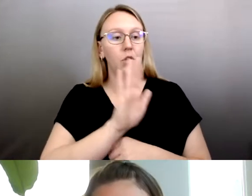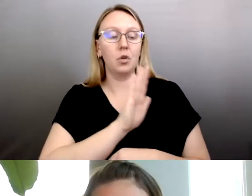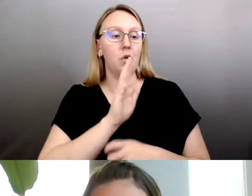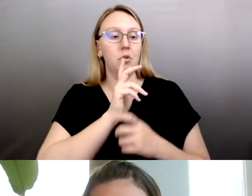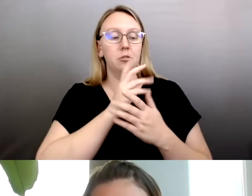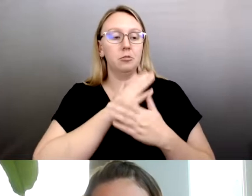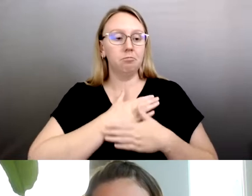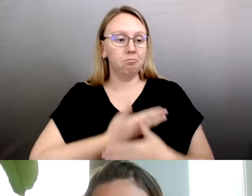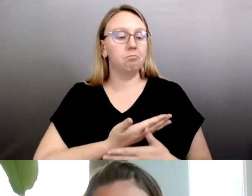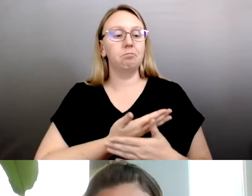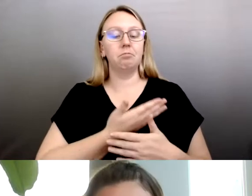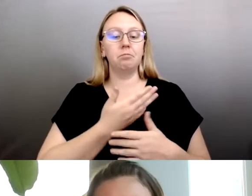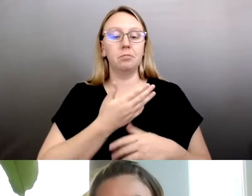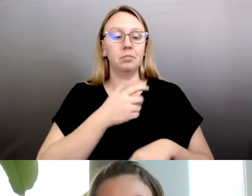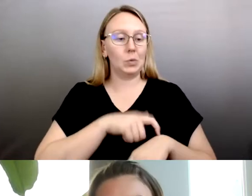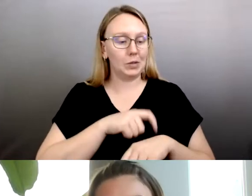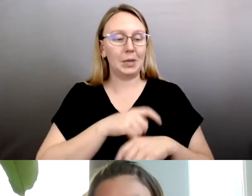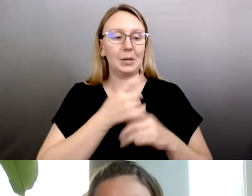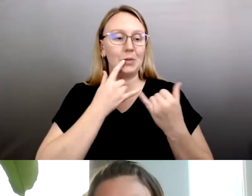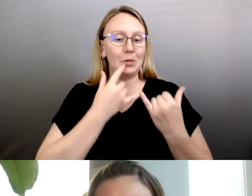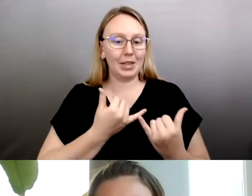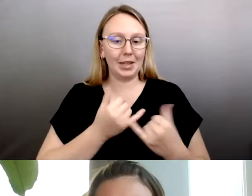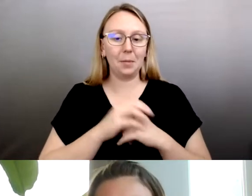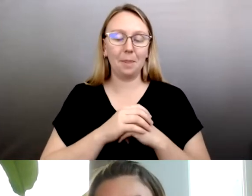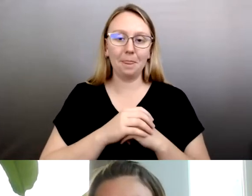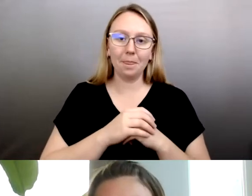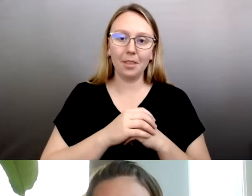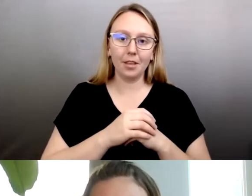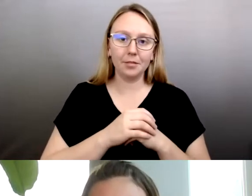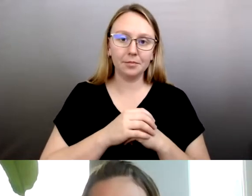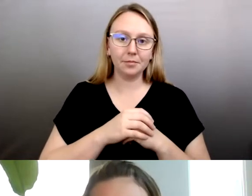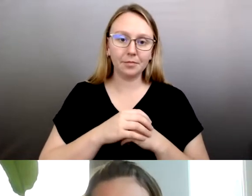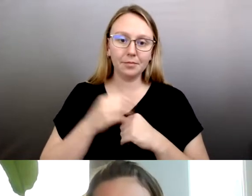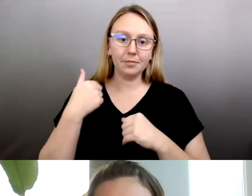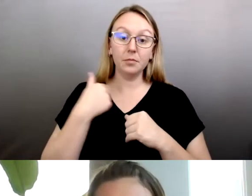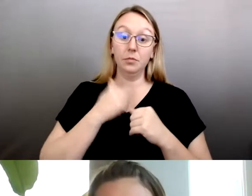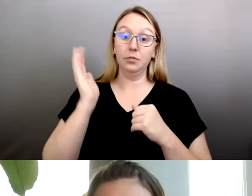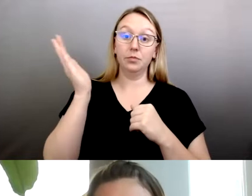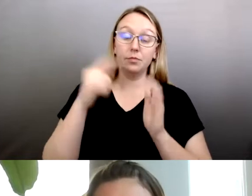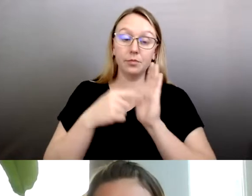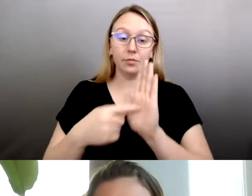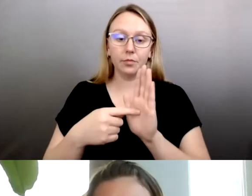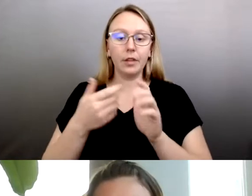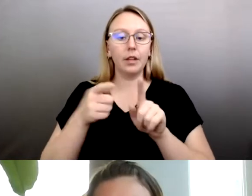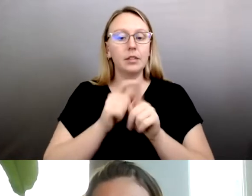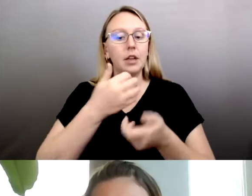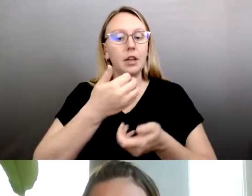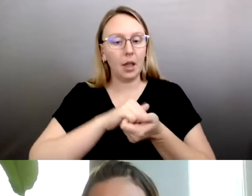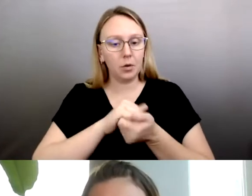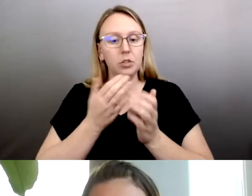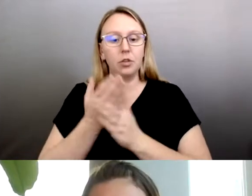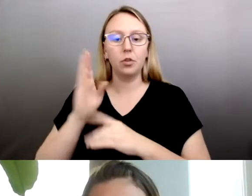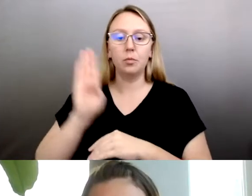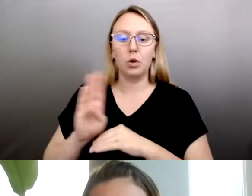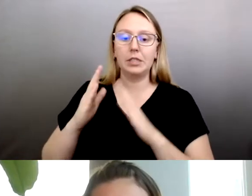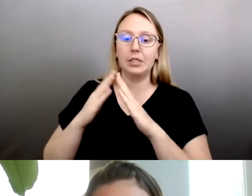generosity today. We are presenting this as a collaboration through the Boise City